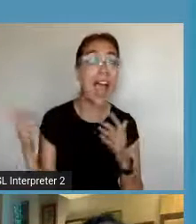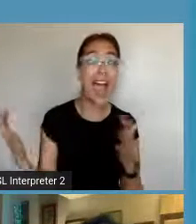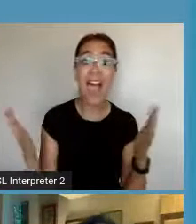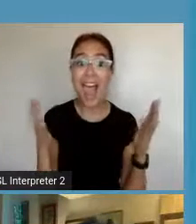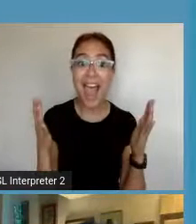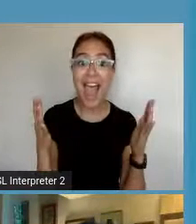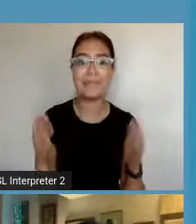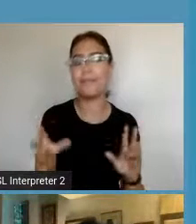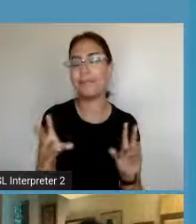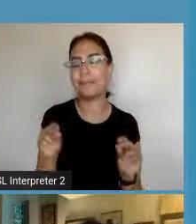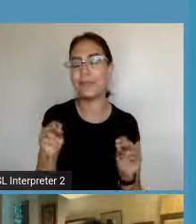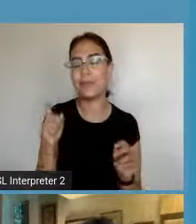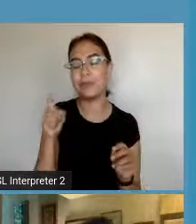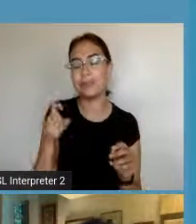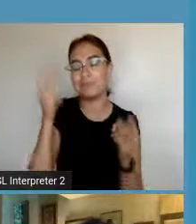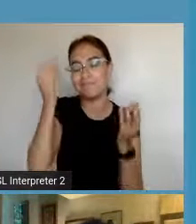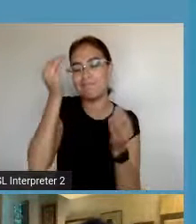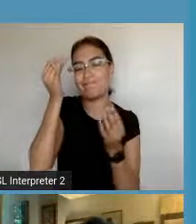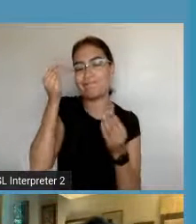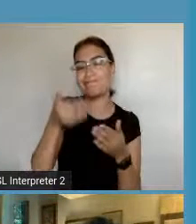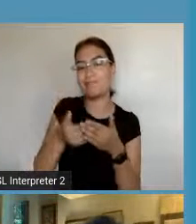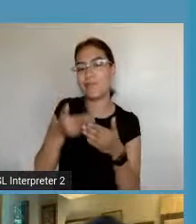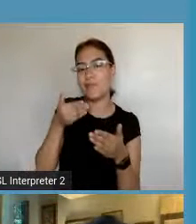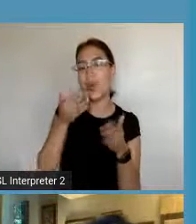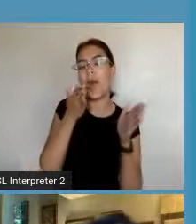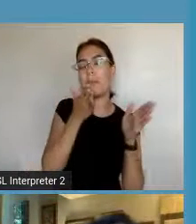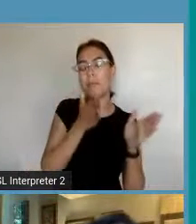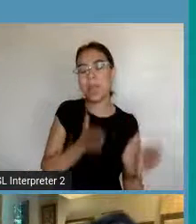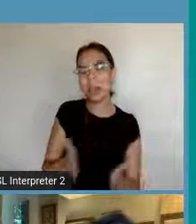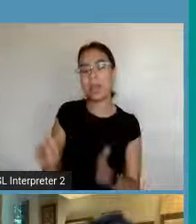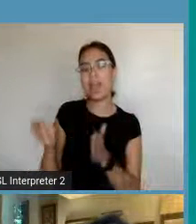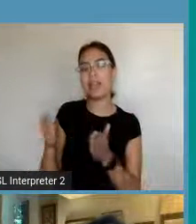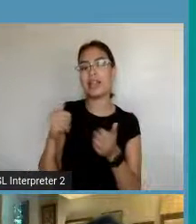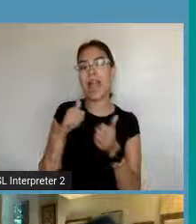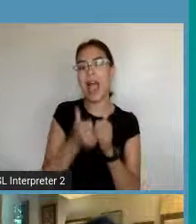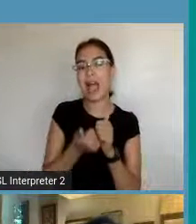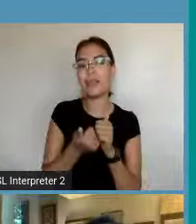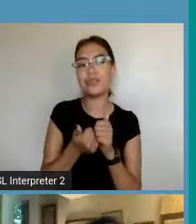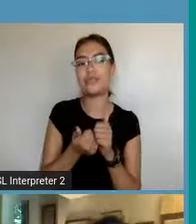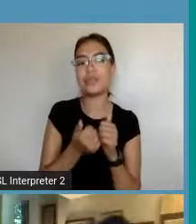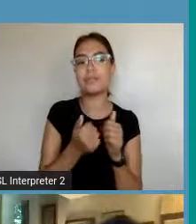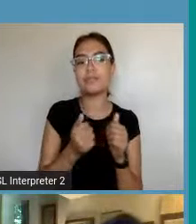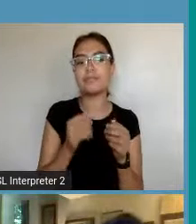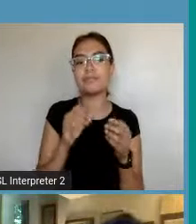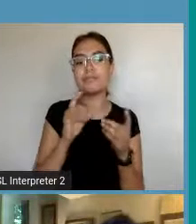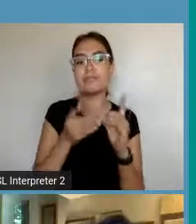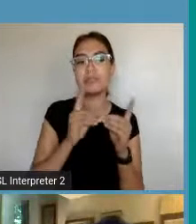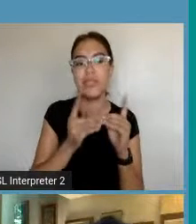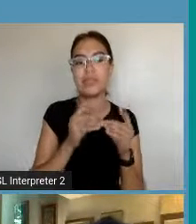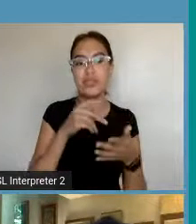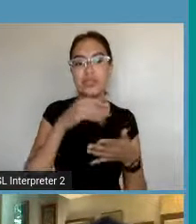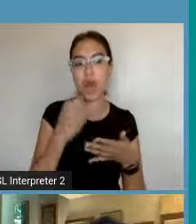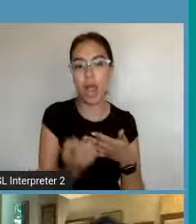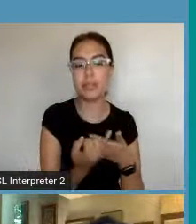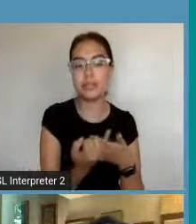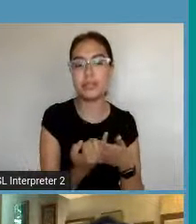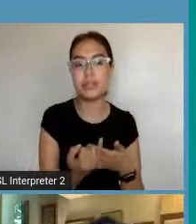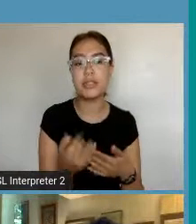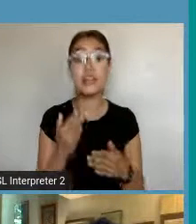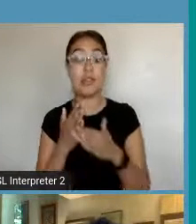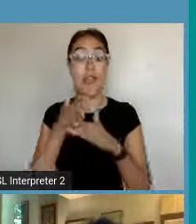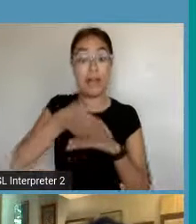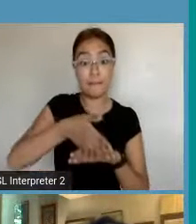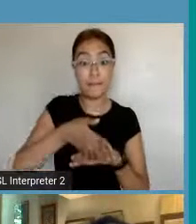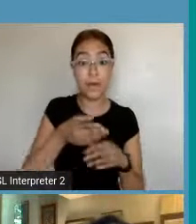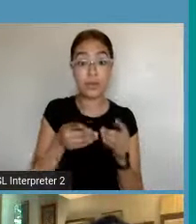to be thoughtful as you plan to do these type of projects. So post digitization, you know, we